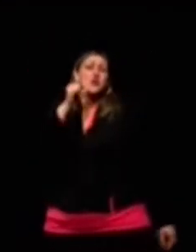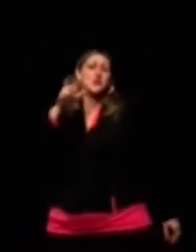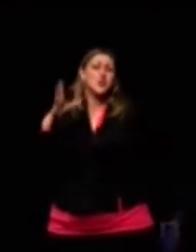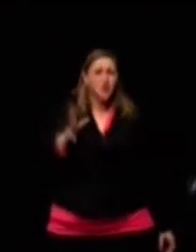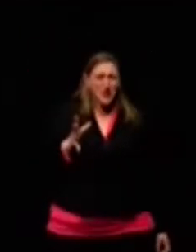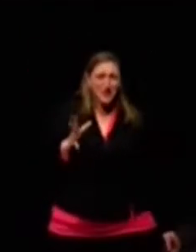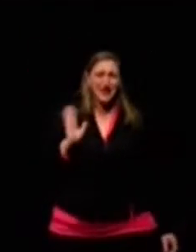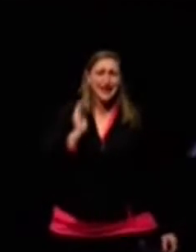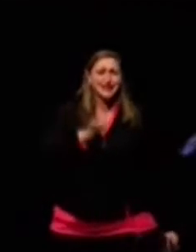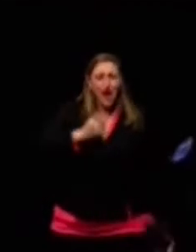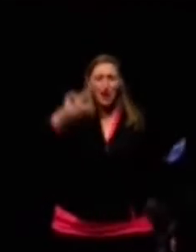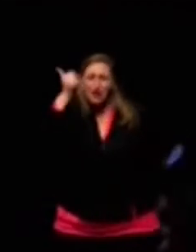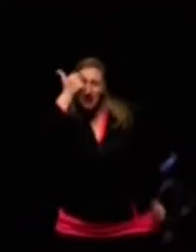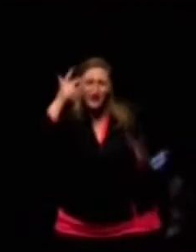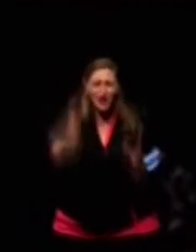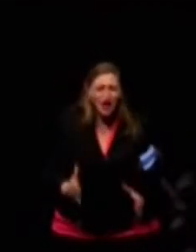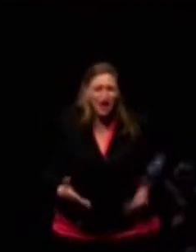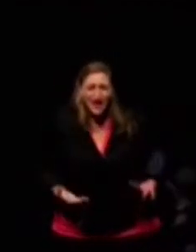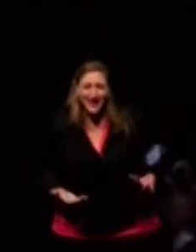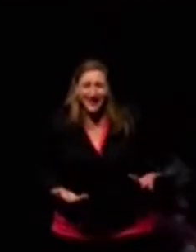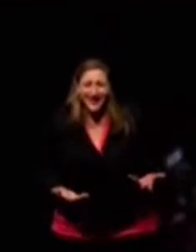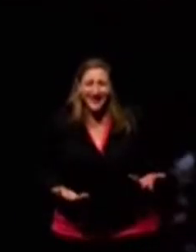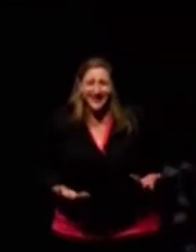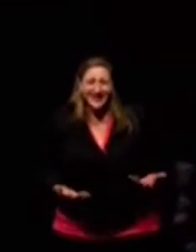as our governor?